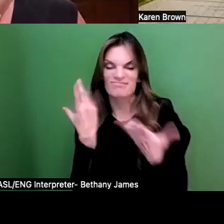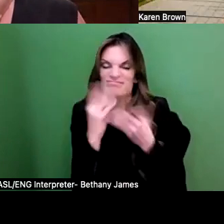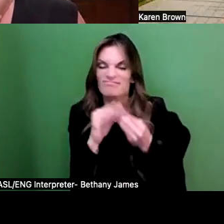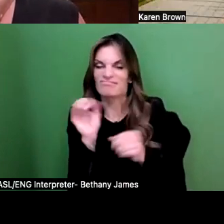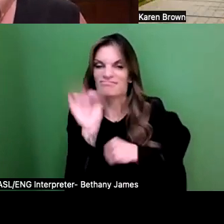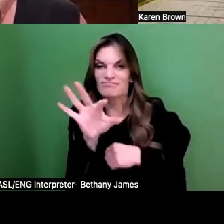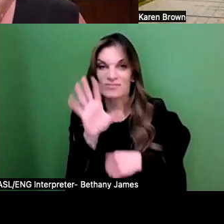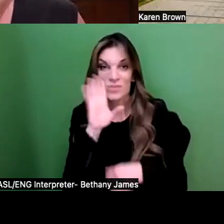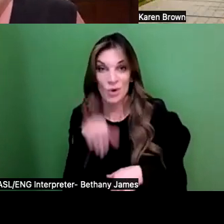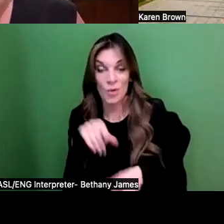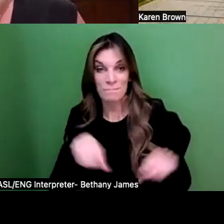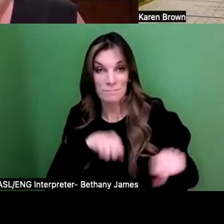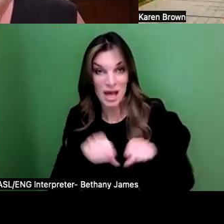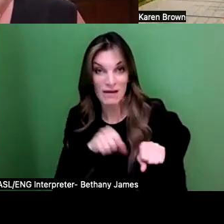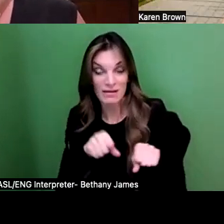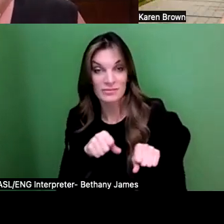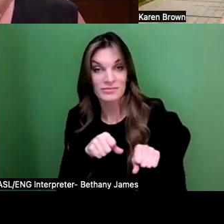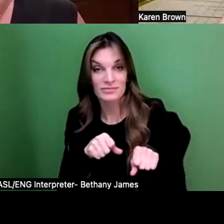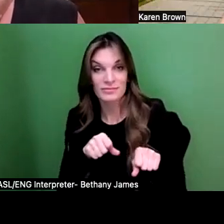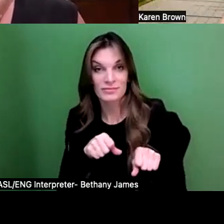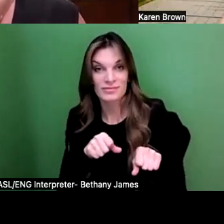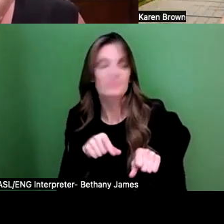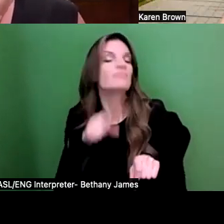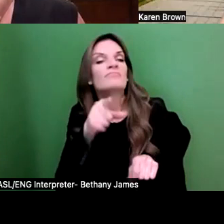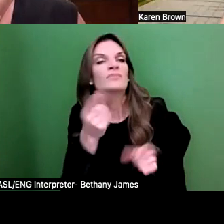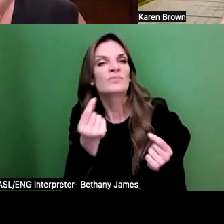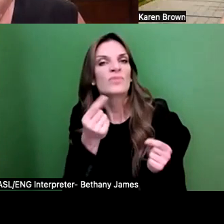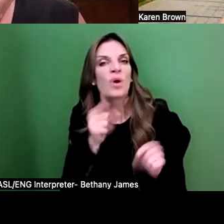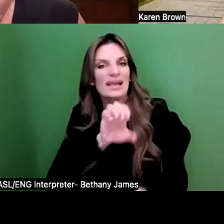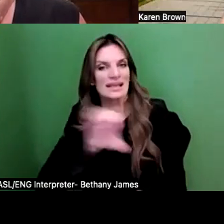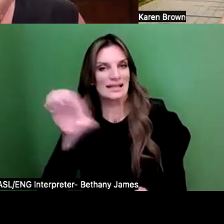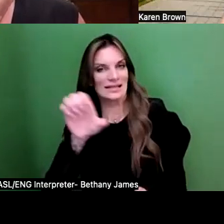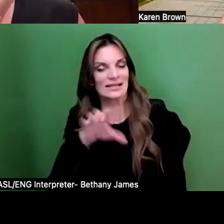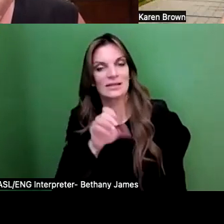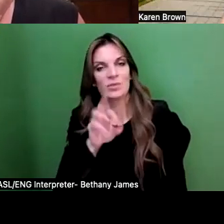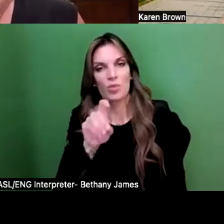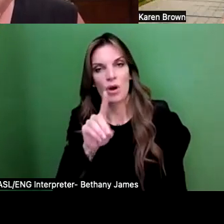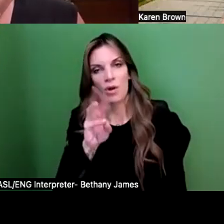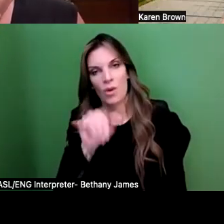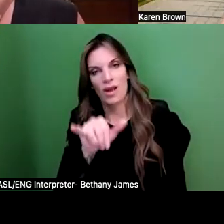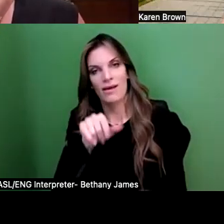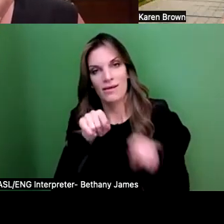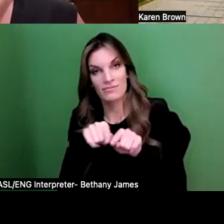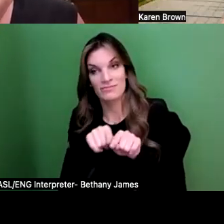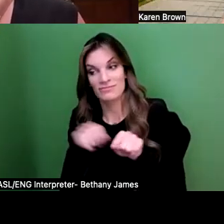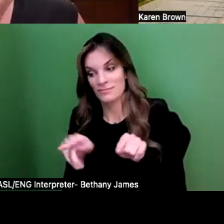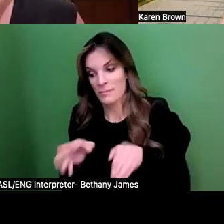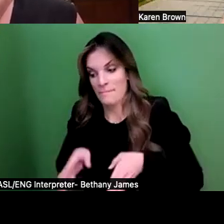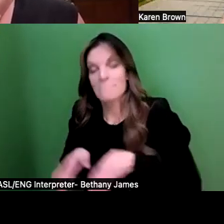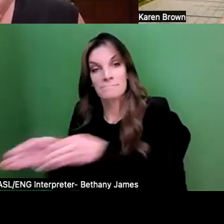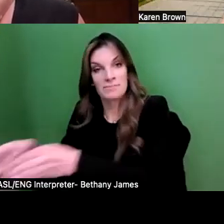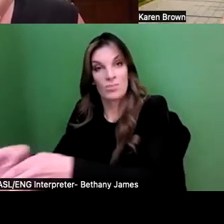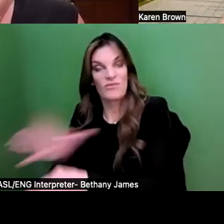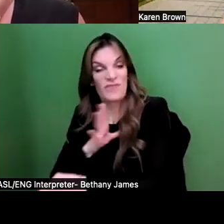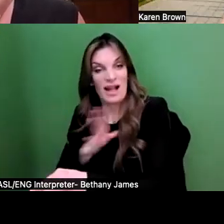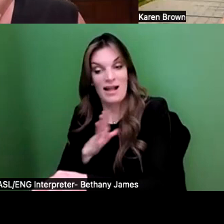a bicycle. You can only have a bicycle on the east side of Broadway on the sidewalk. You couldn't do it on the west side. That's